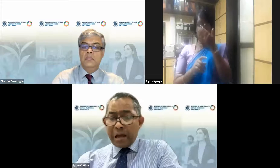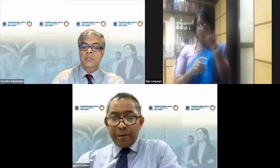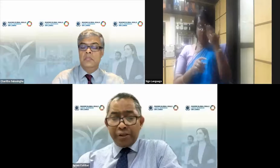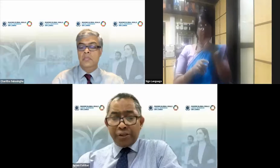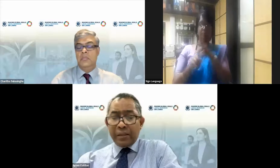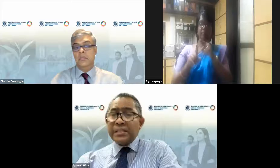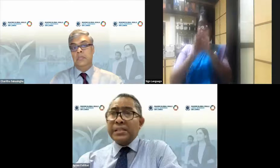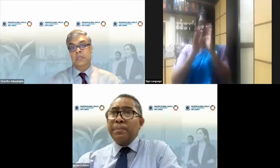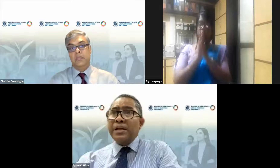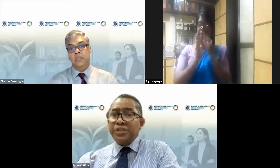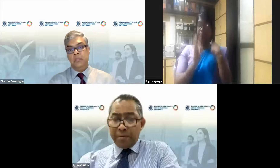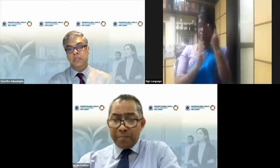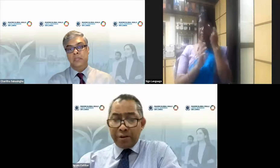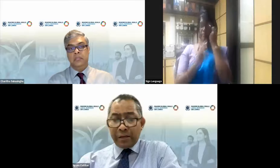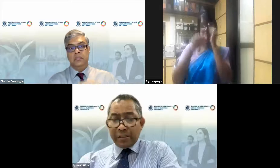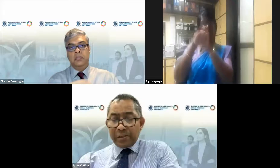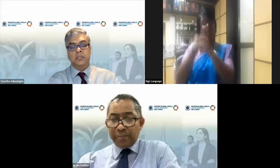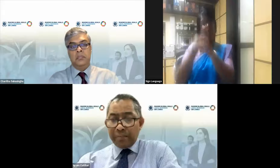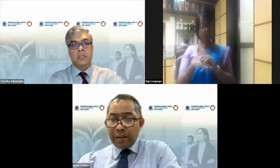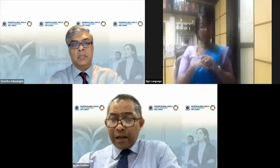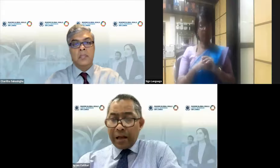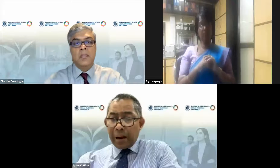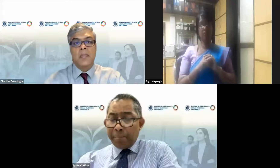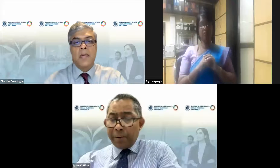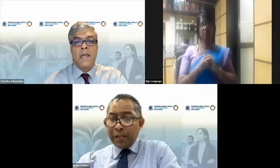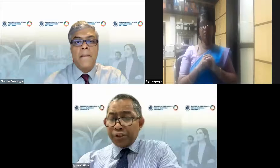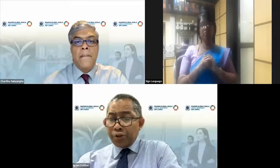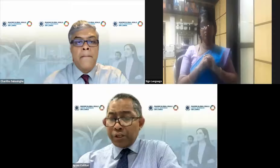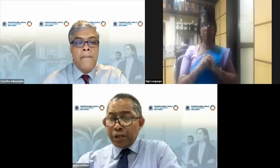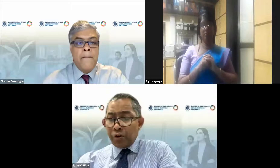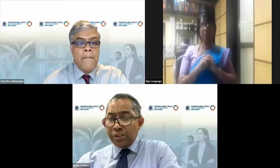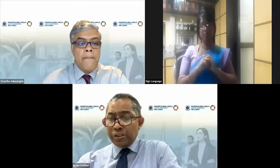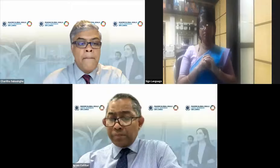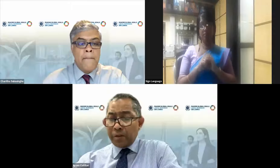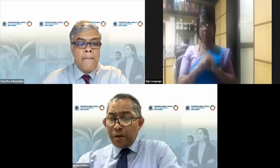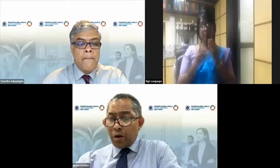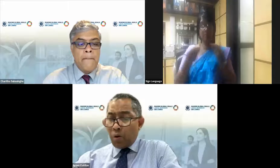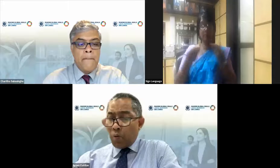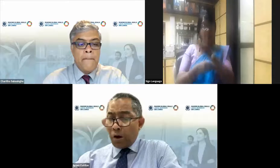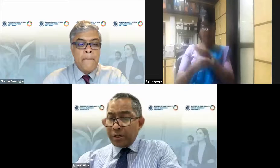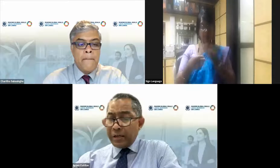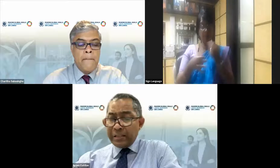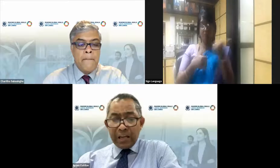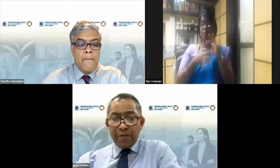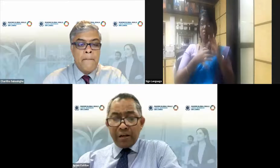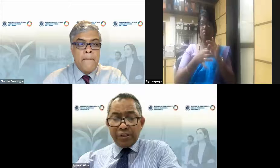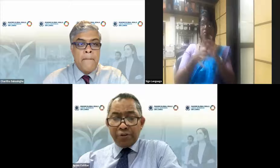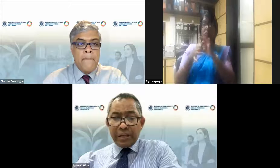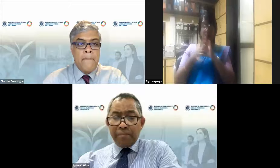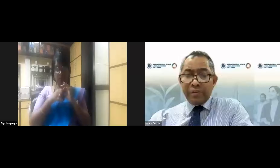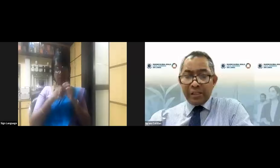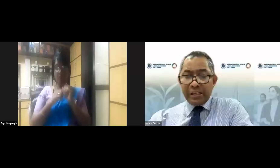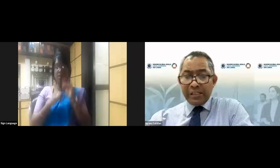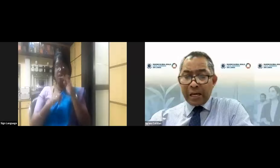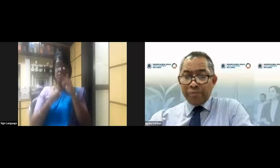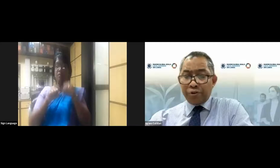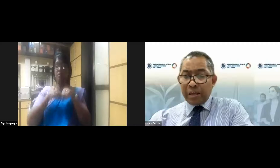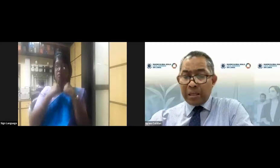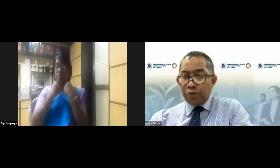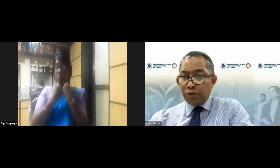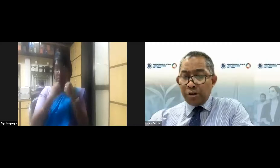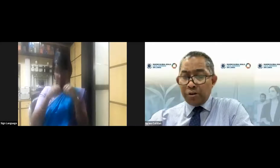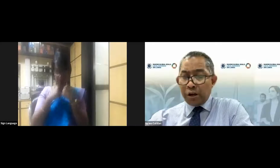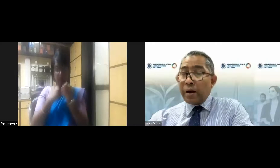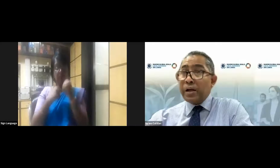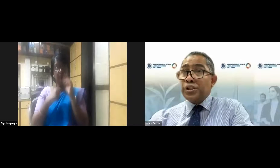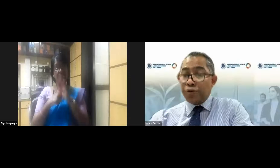new dimension in the supply chain matrix. Companies sourcing goods wanted it delivered to them just in time so that